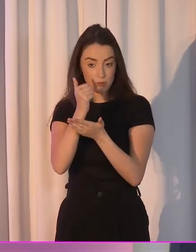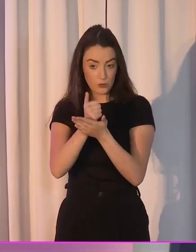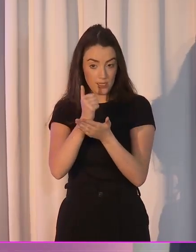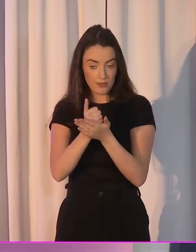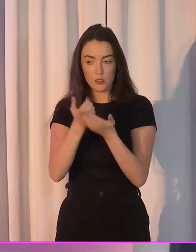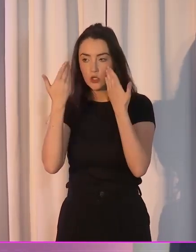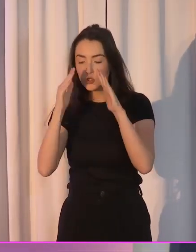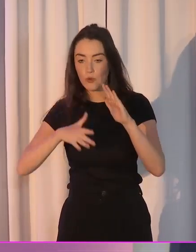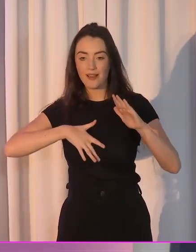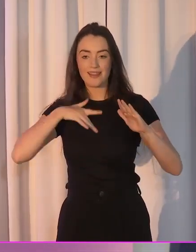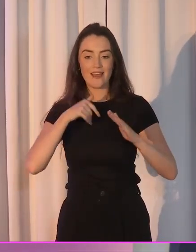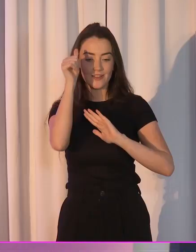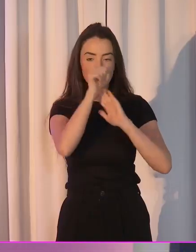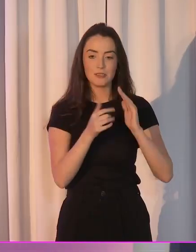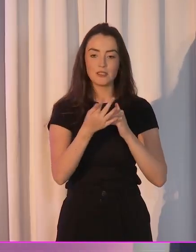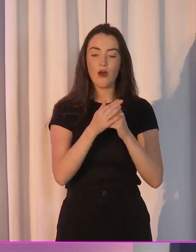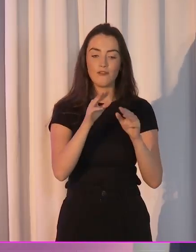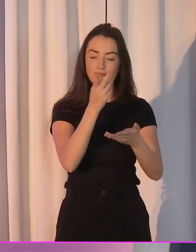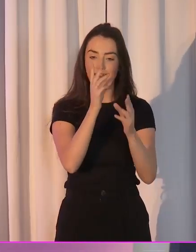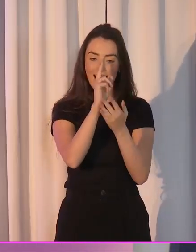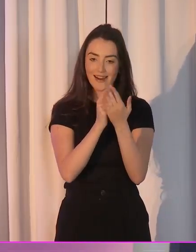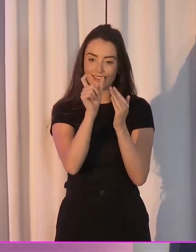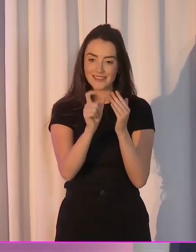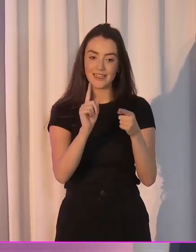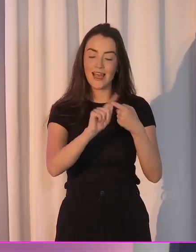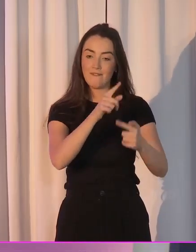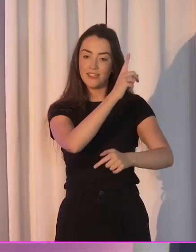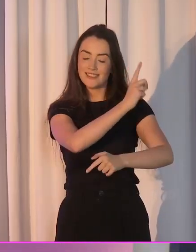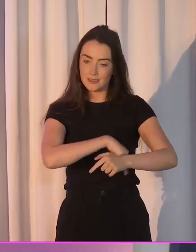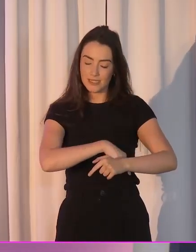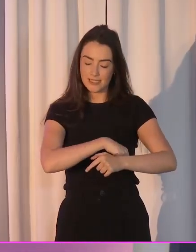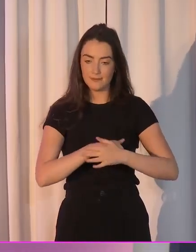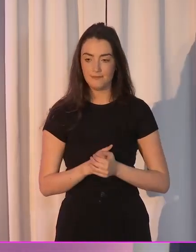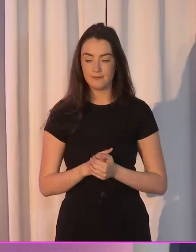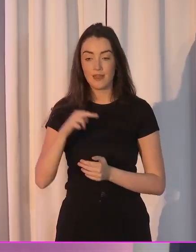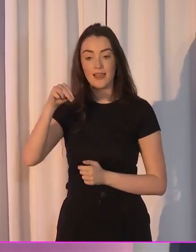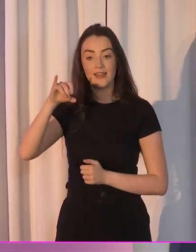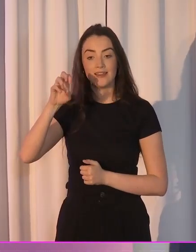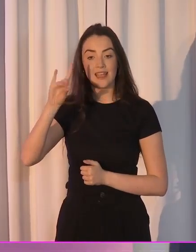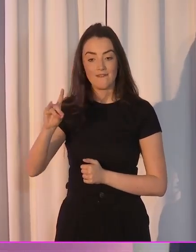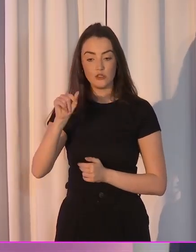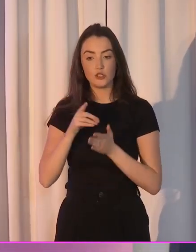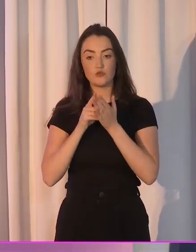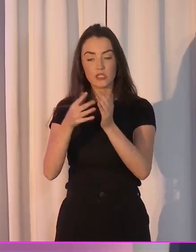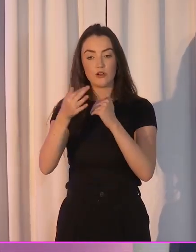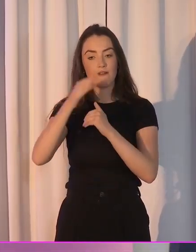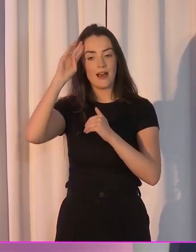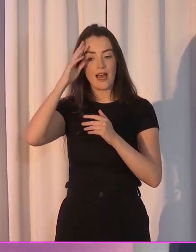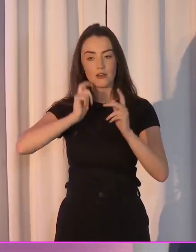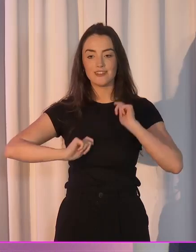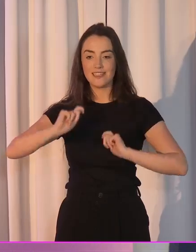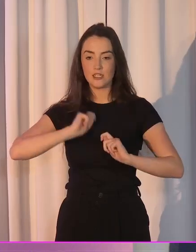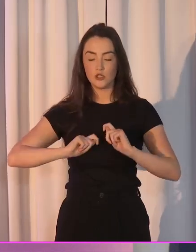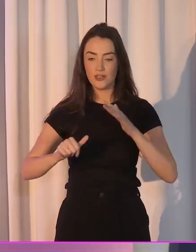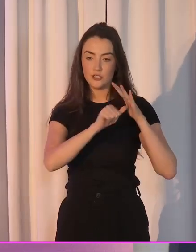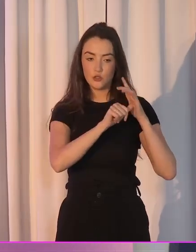on the lived experiences of disabled artists and art workers in Ireland. Niamh is the director of the Irish Theatre Institute and Gráinne